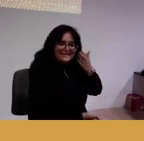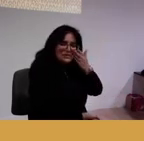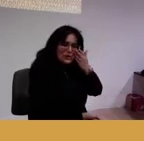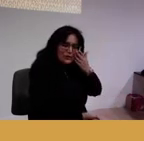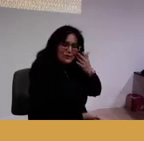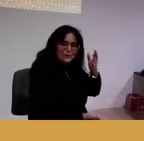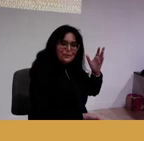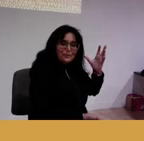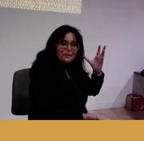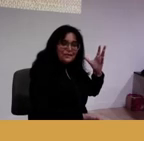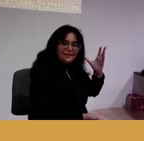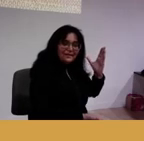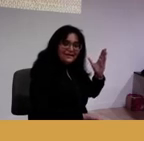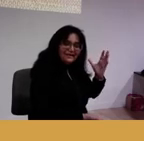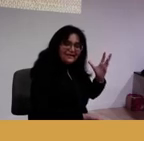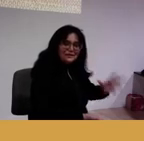So,